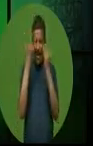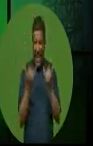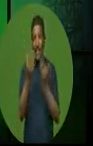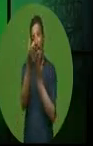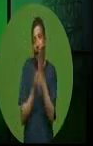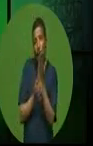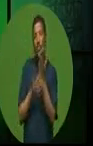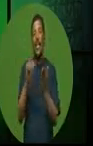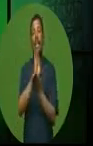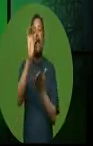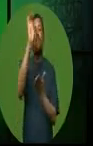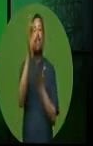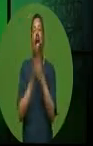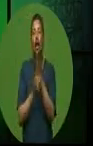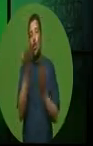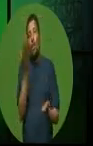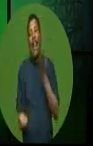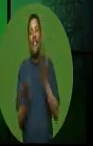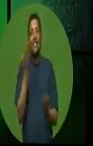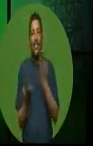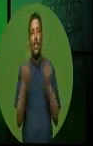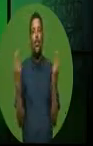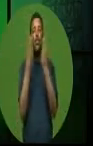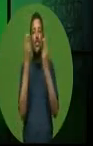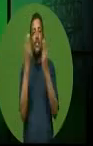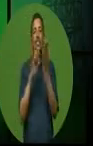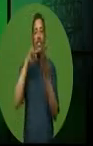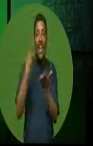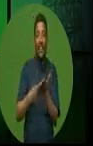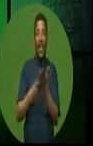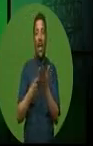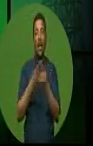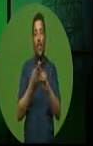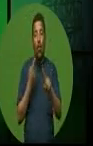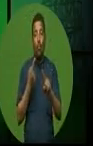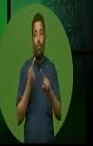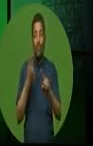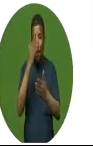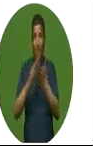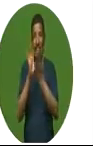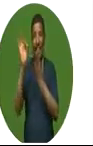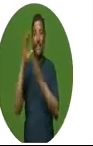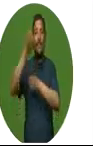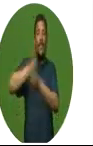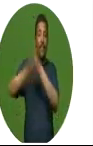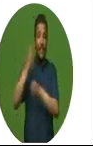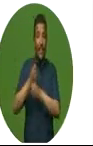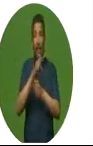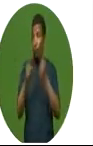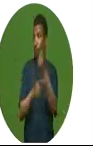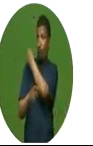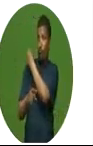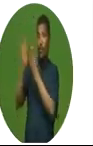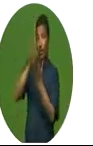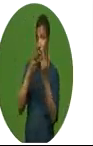account and capital account balance using the data from some selected years. As you can see